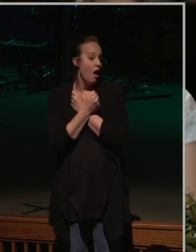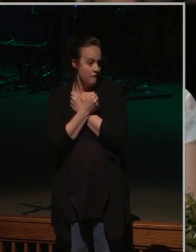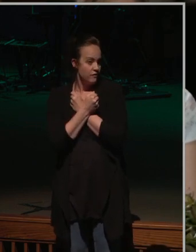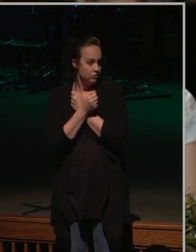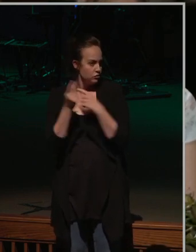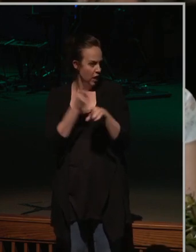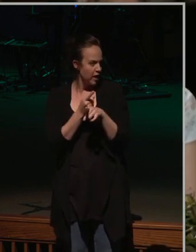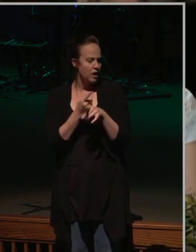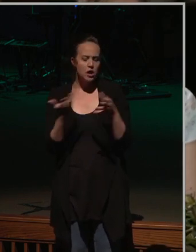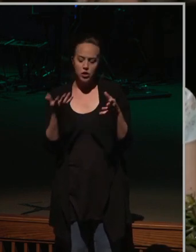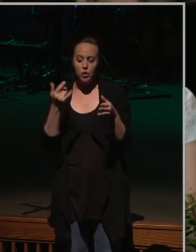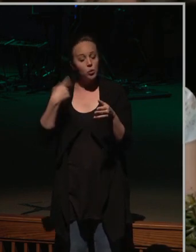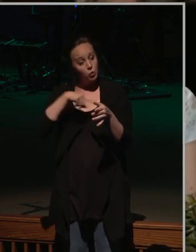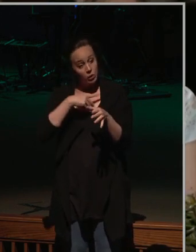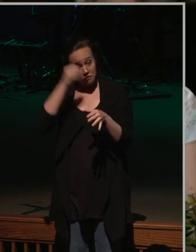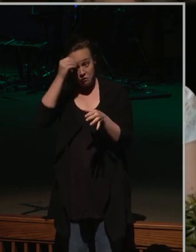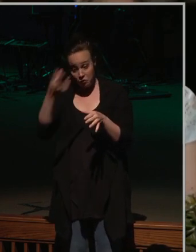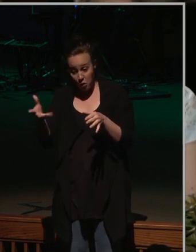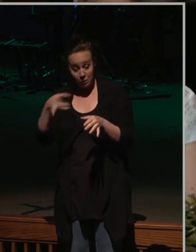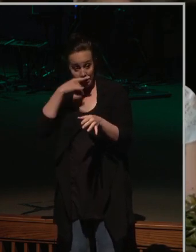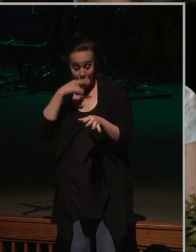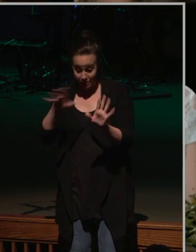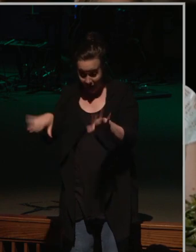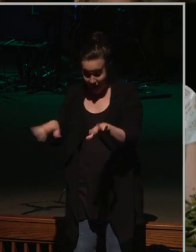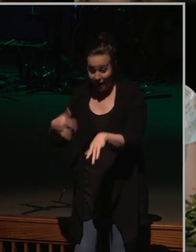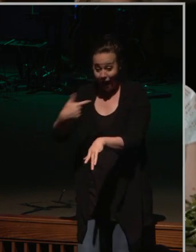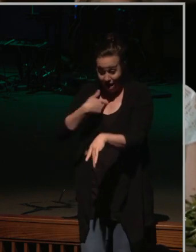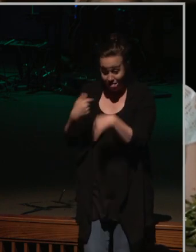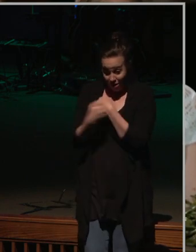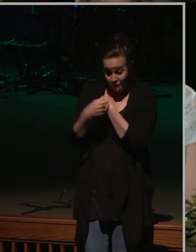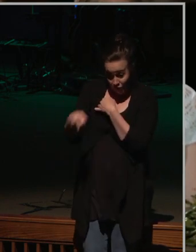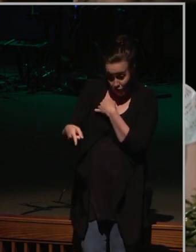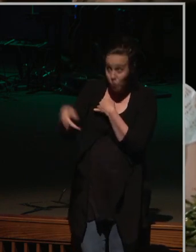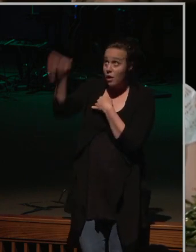God loves you. I love you. Mom loves you.